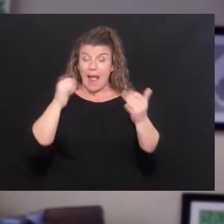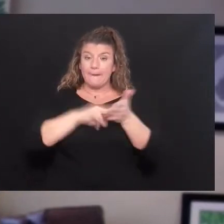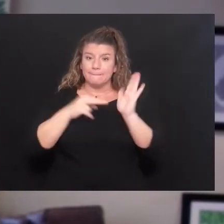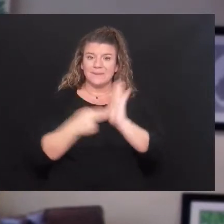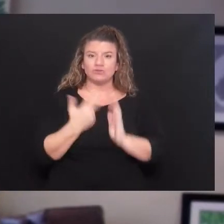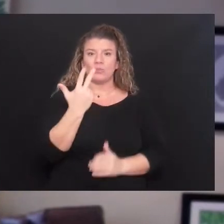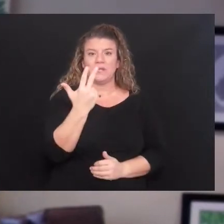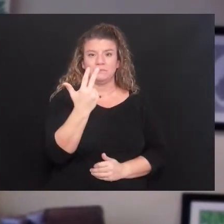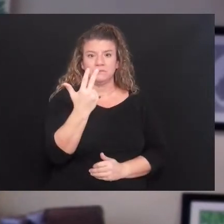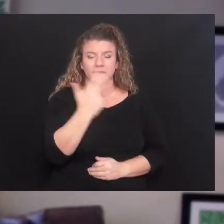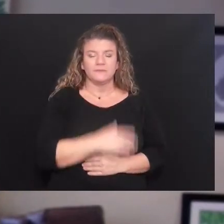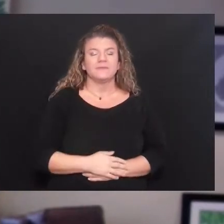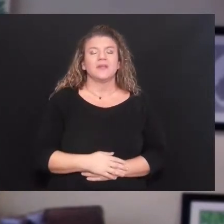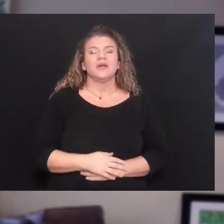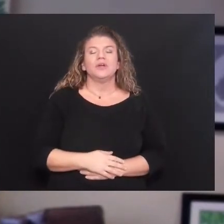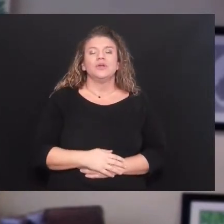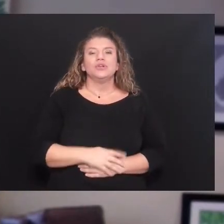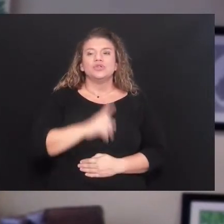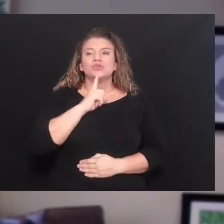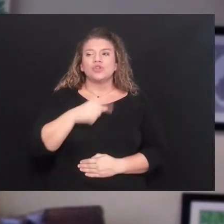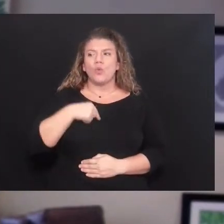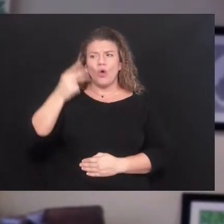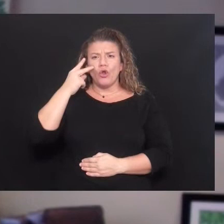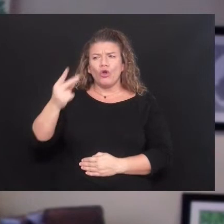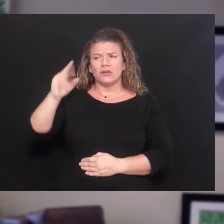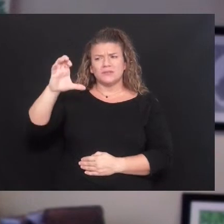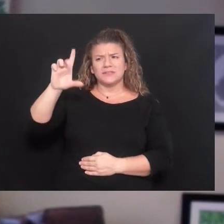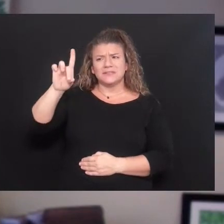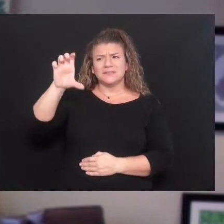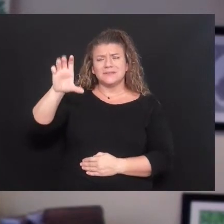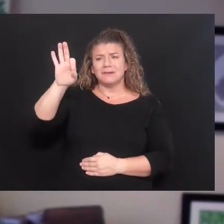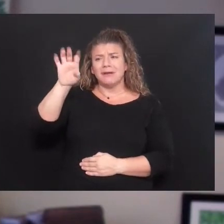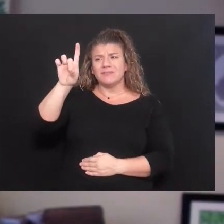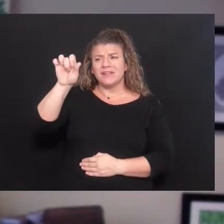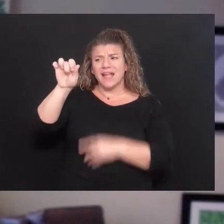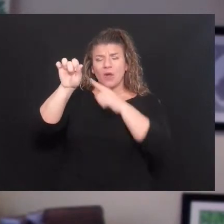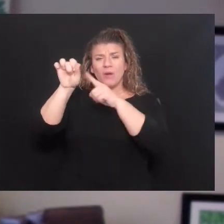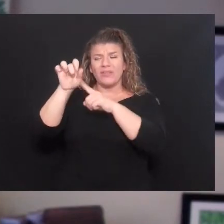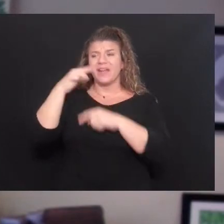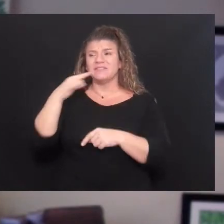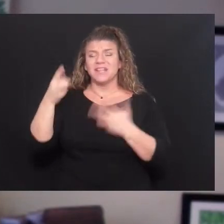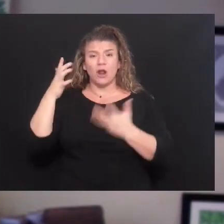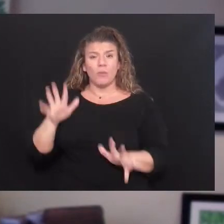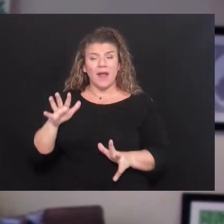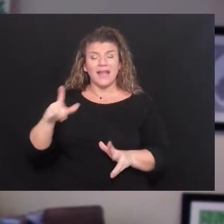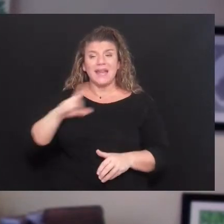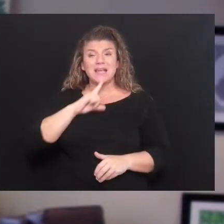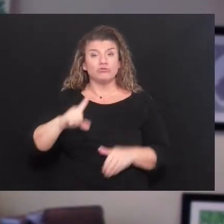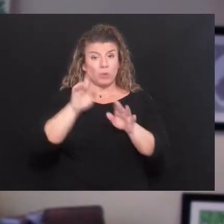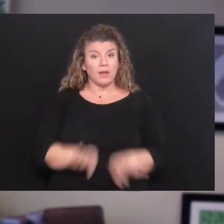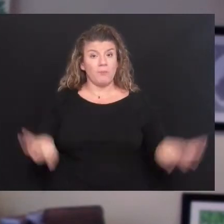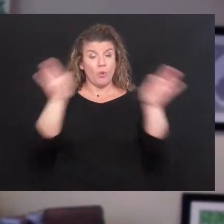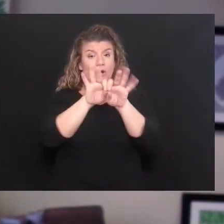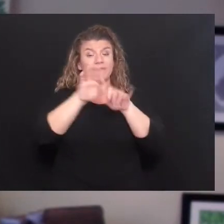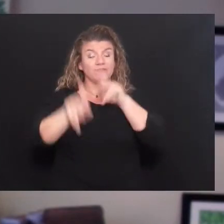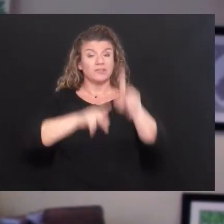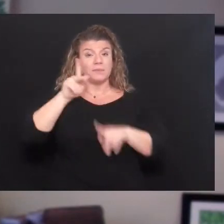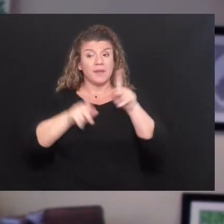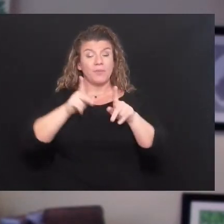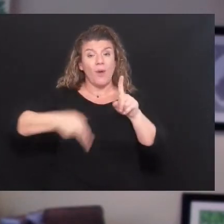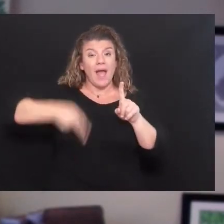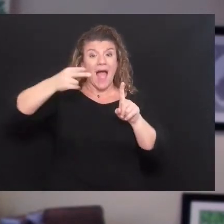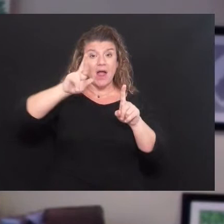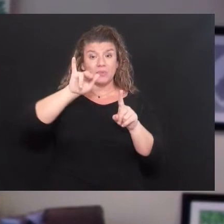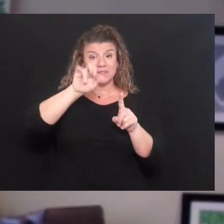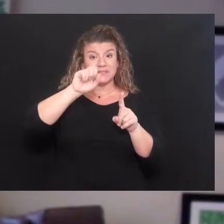the eligibility from the CDC and the FDA, as the governor said, it is really important for people at high